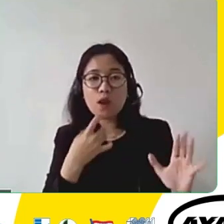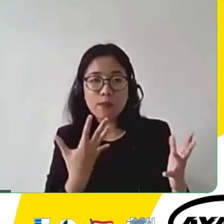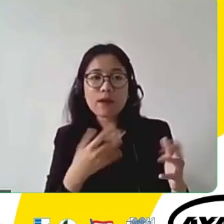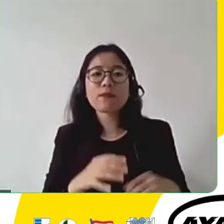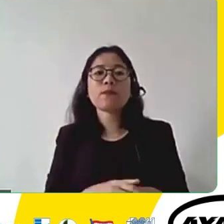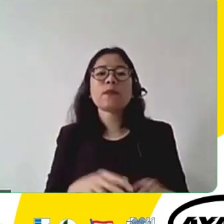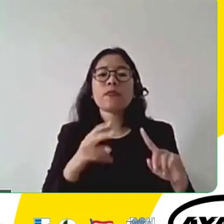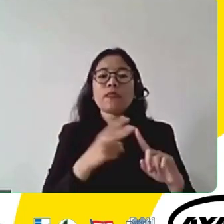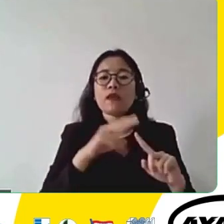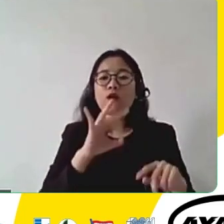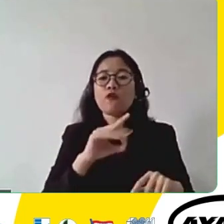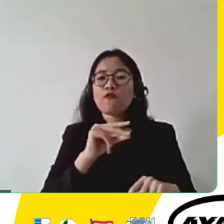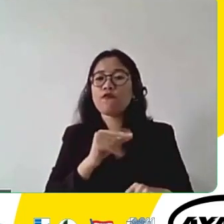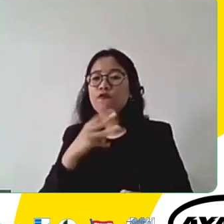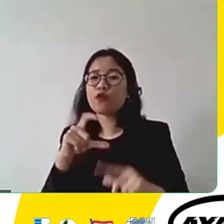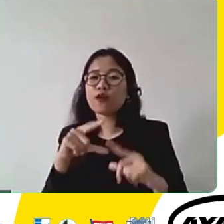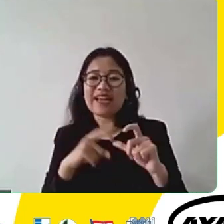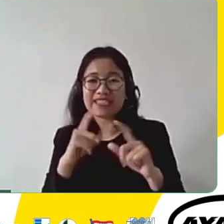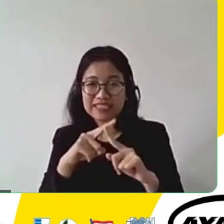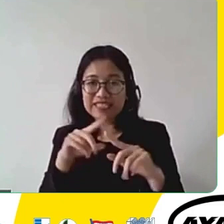air quality index is over than